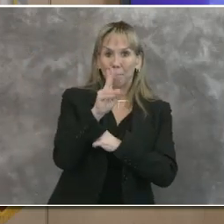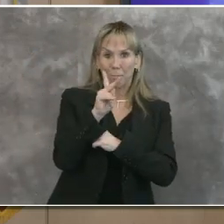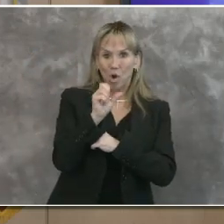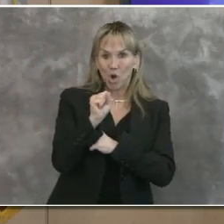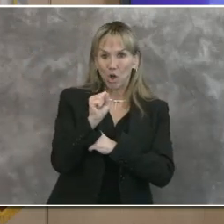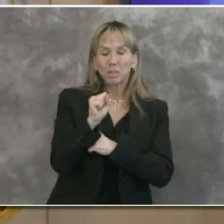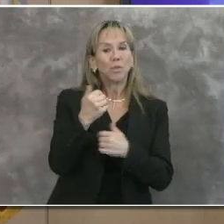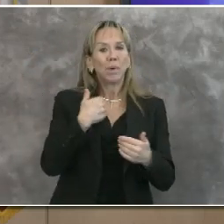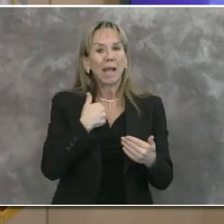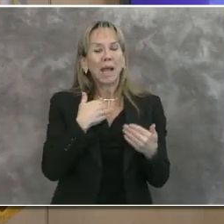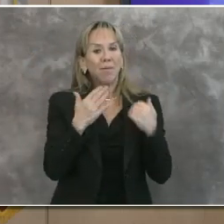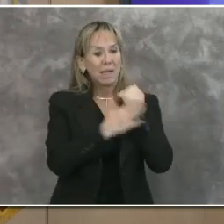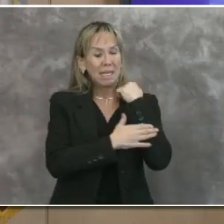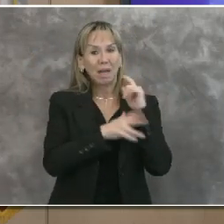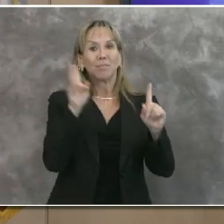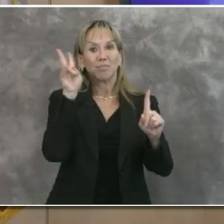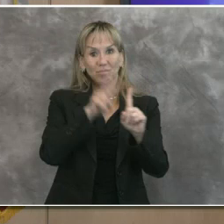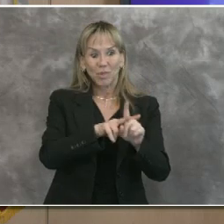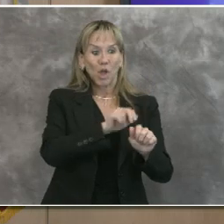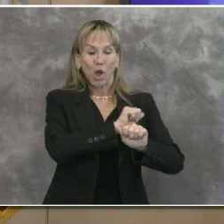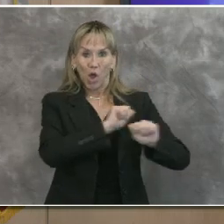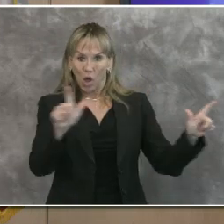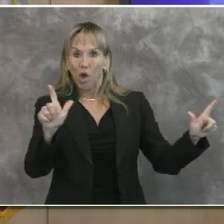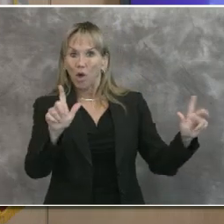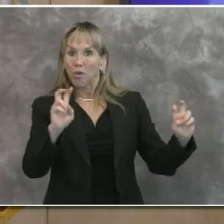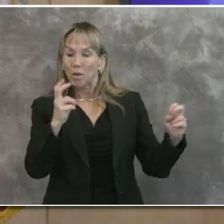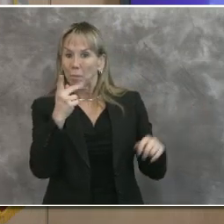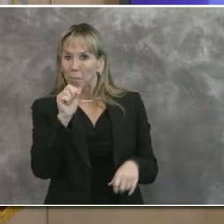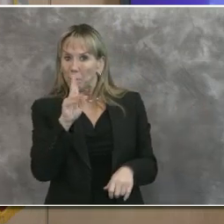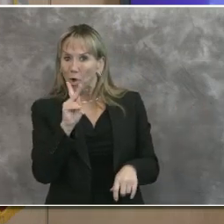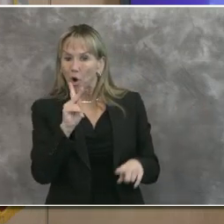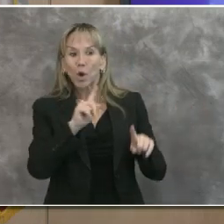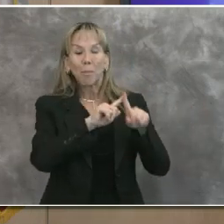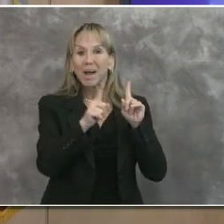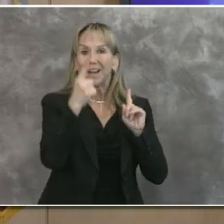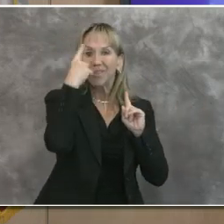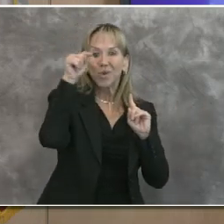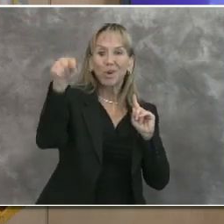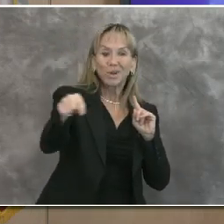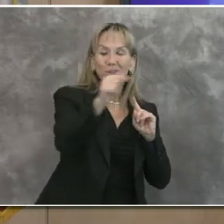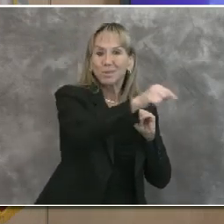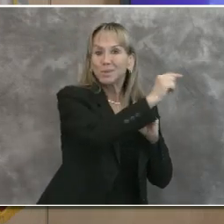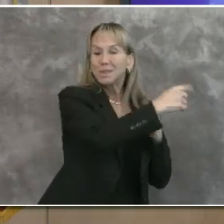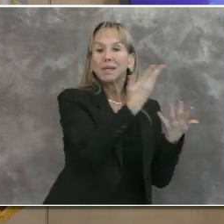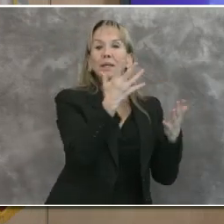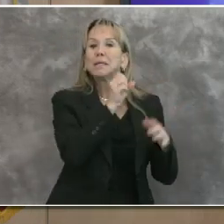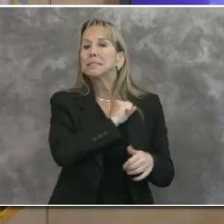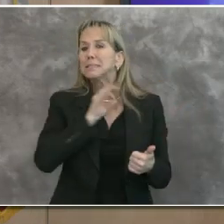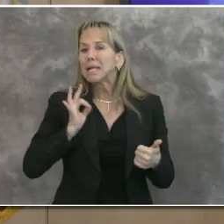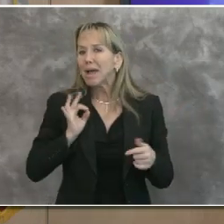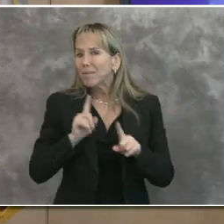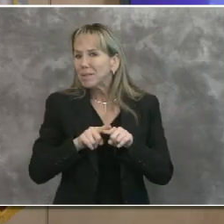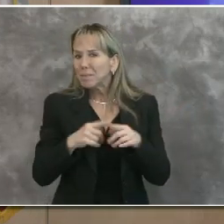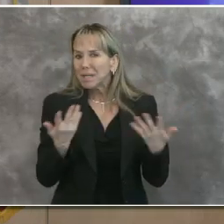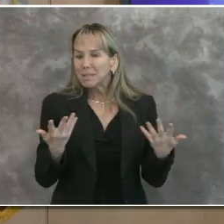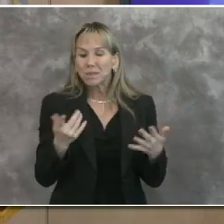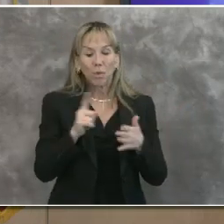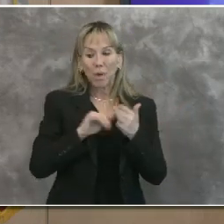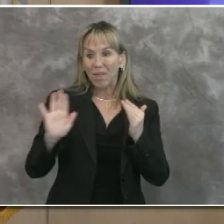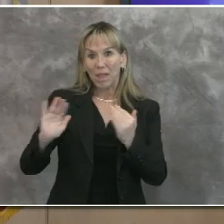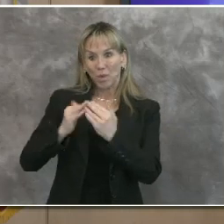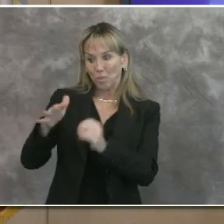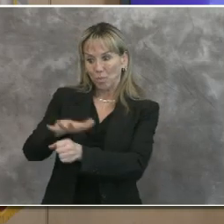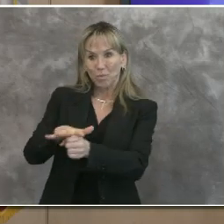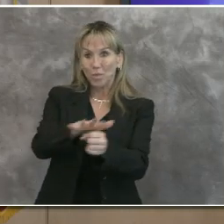there are some sections in some areas where locals have the ability to exercise their own discretion based on their staffing, on their community, on what they're comfortable